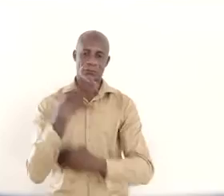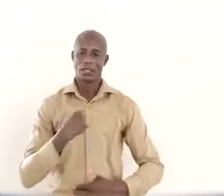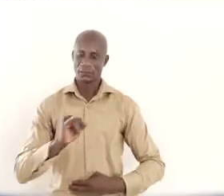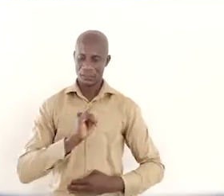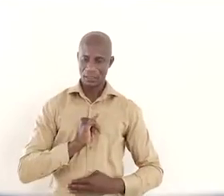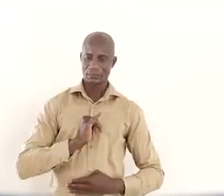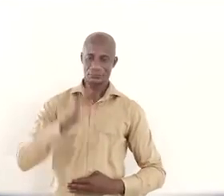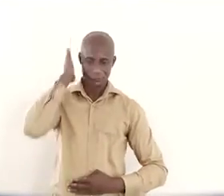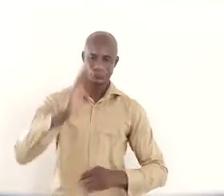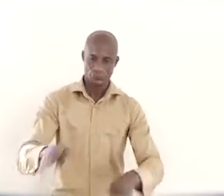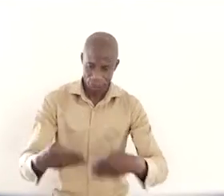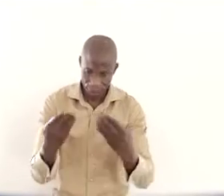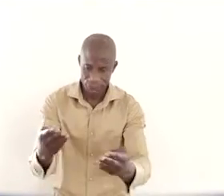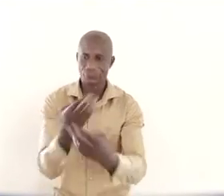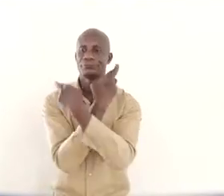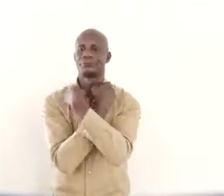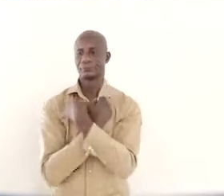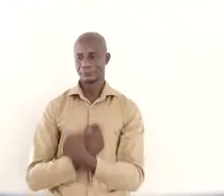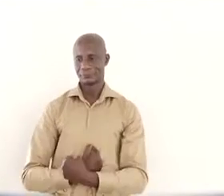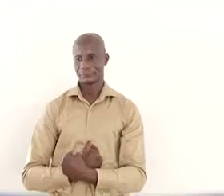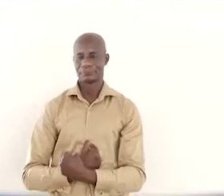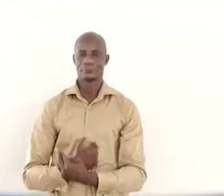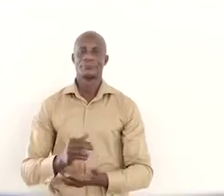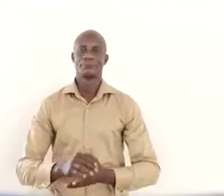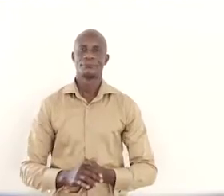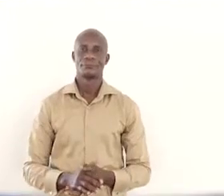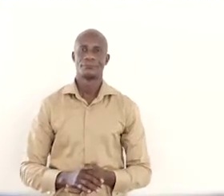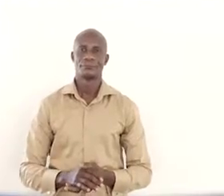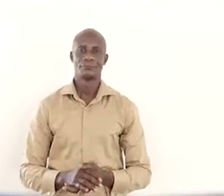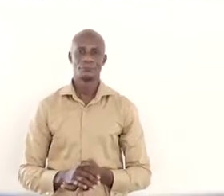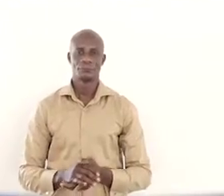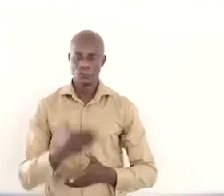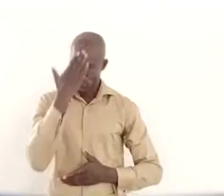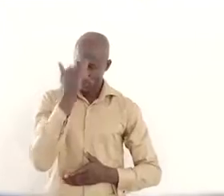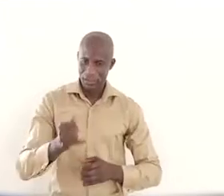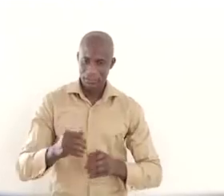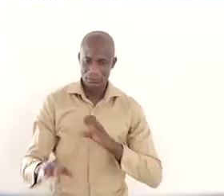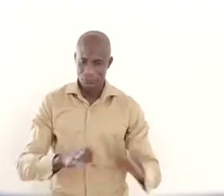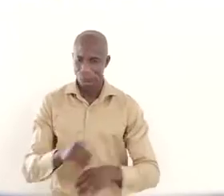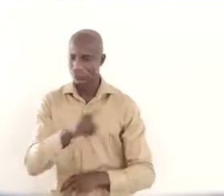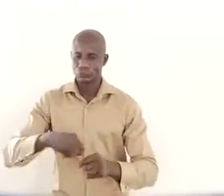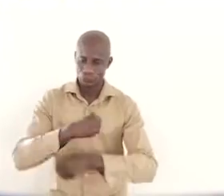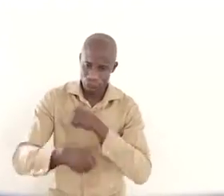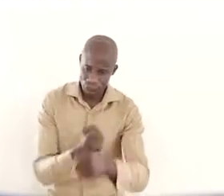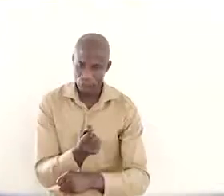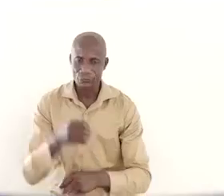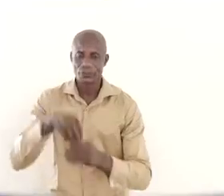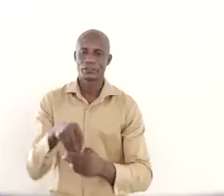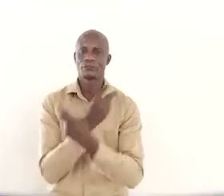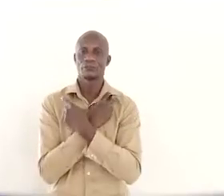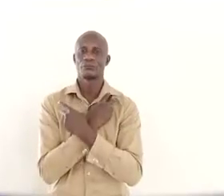overburdened, and I will give you rest. Why do you suffer in